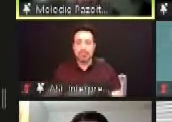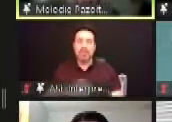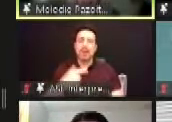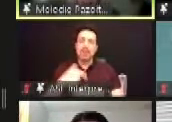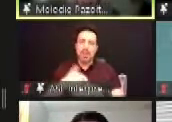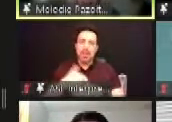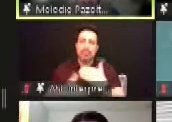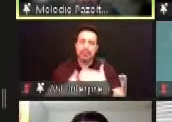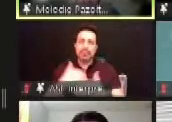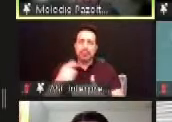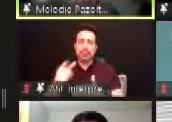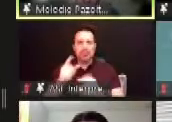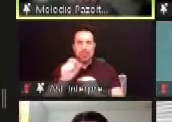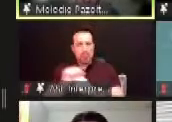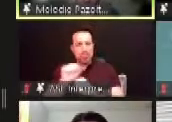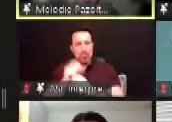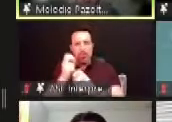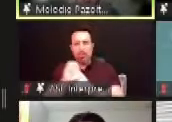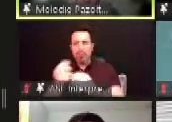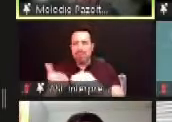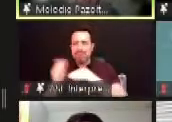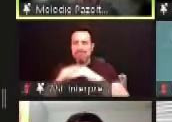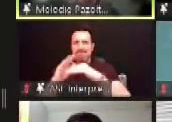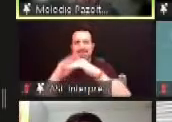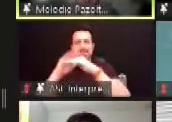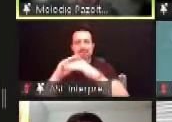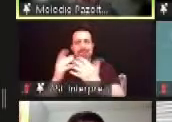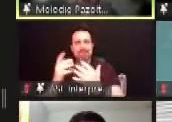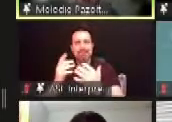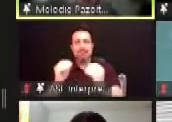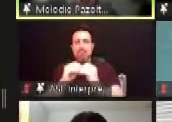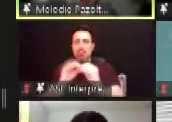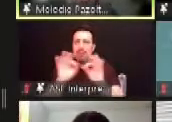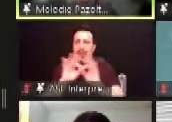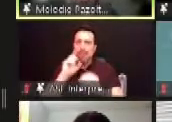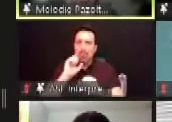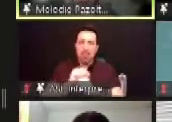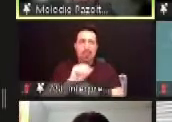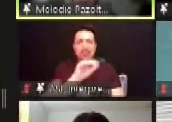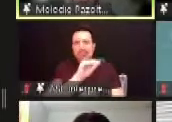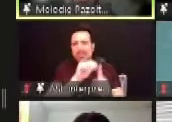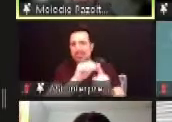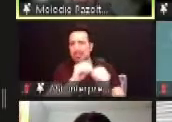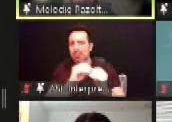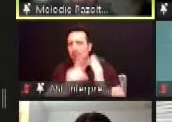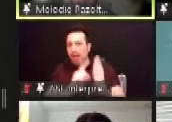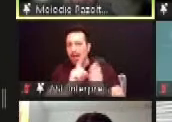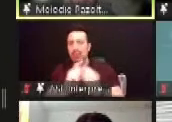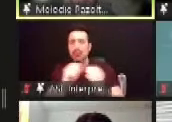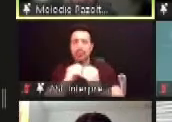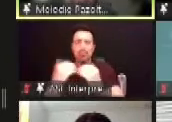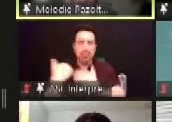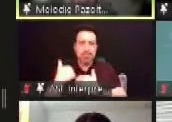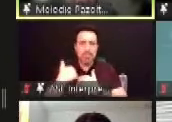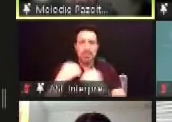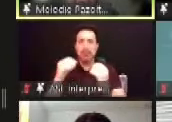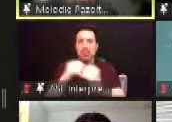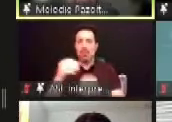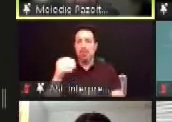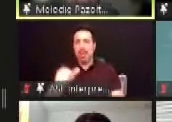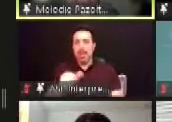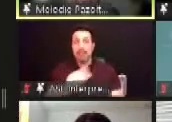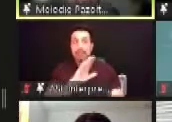she worked hard to increase her value to her employer. She asked for more hours, asked for more responsibility, and asked for more pay.